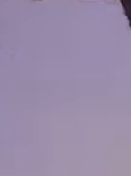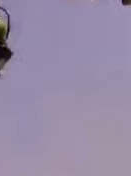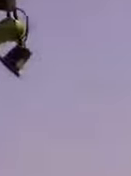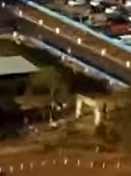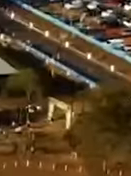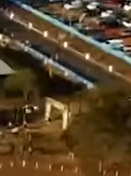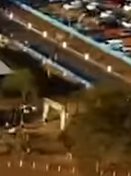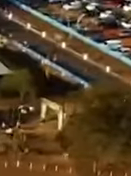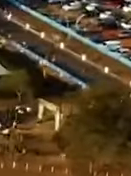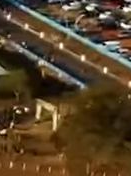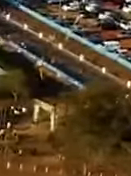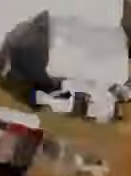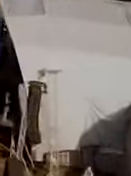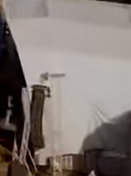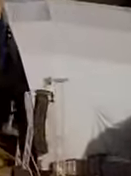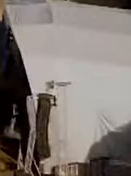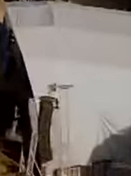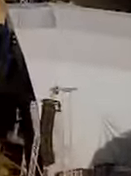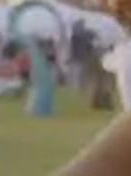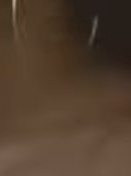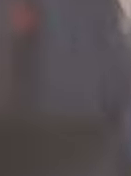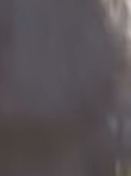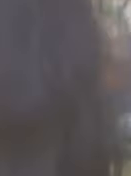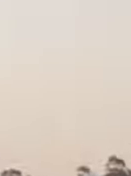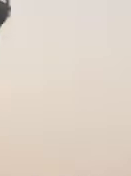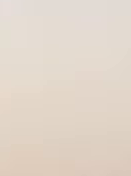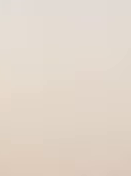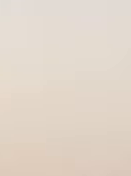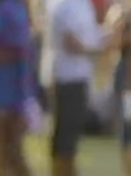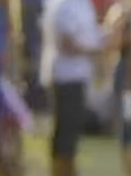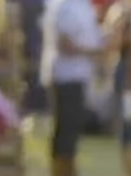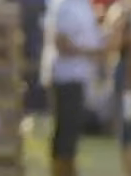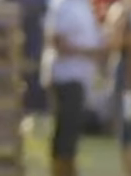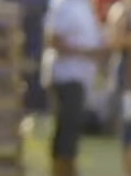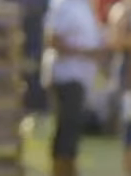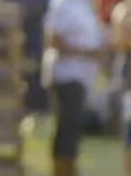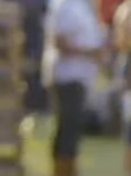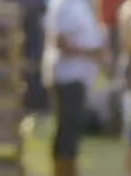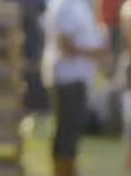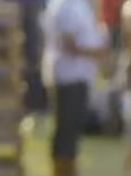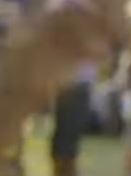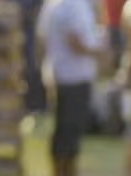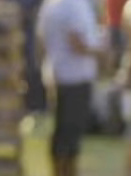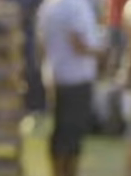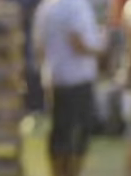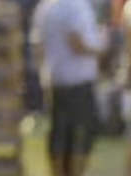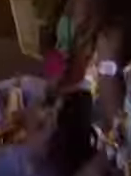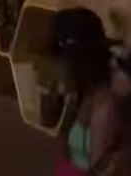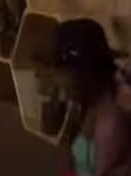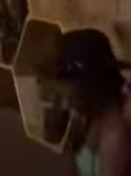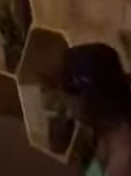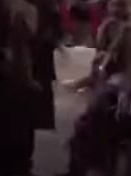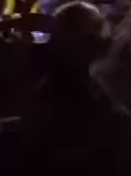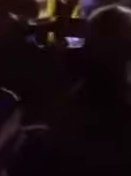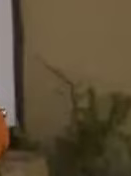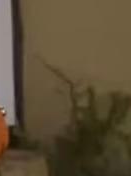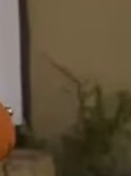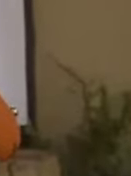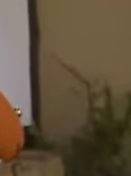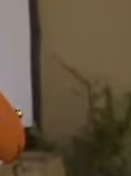I am Eswatini at the Luju Festival. I've just done my demonstration and it was on